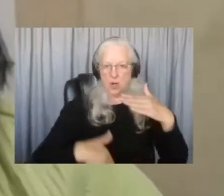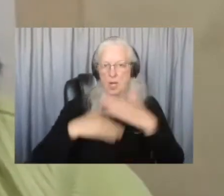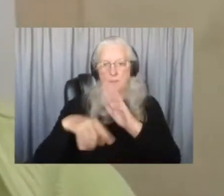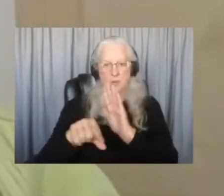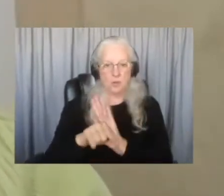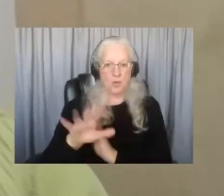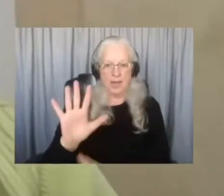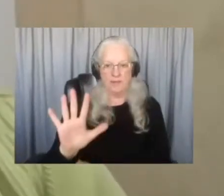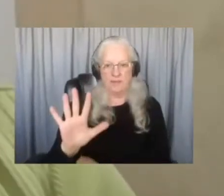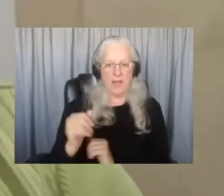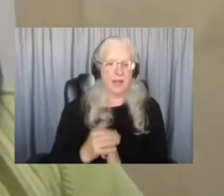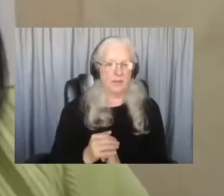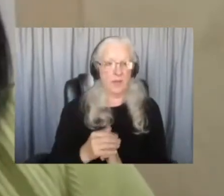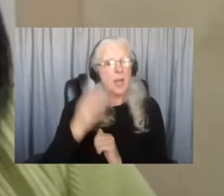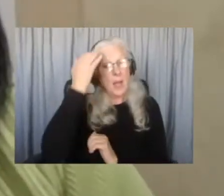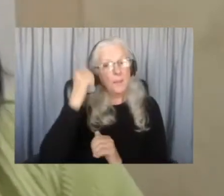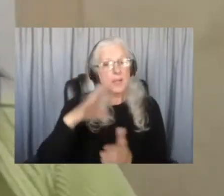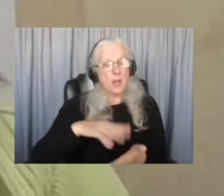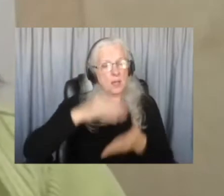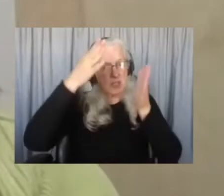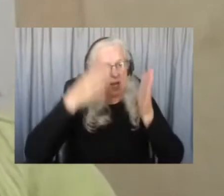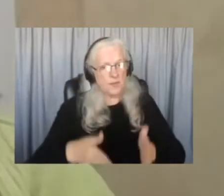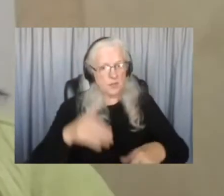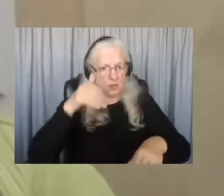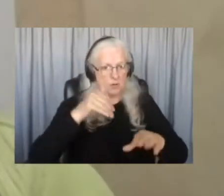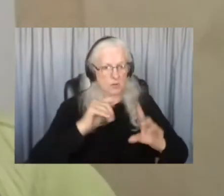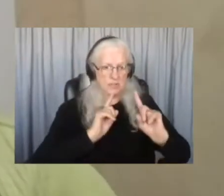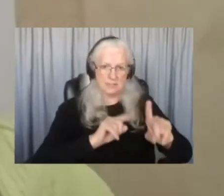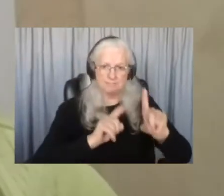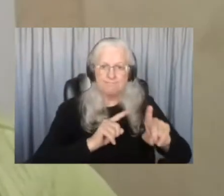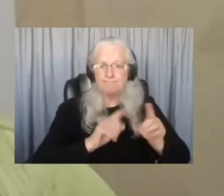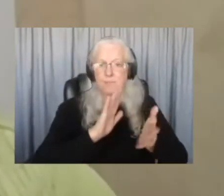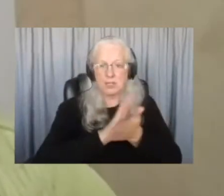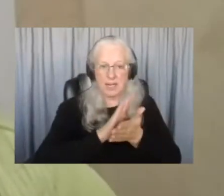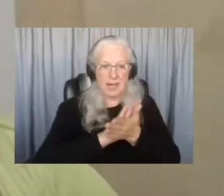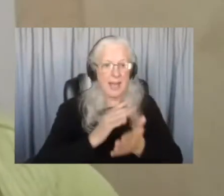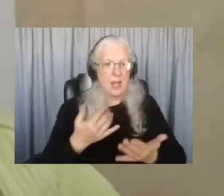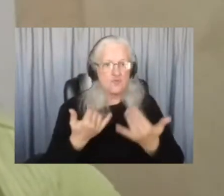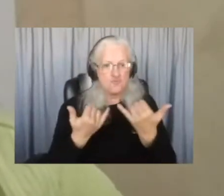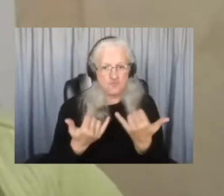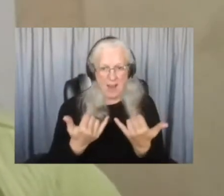students at Intlo School are just learning the language for the very first time, so